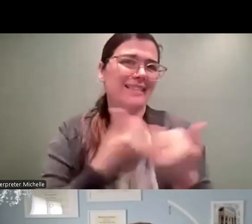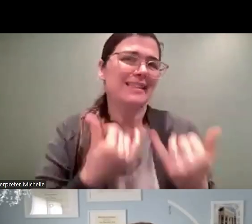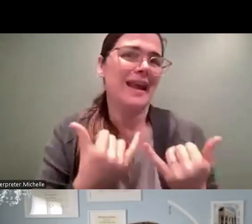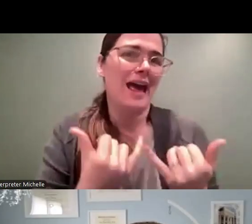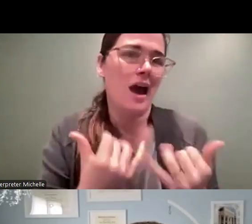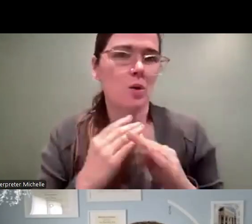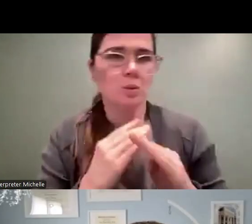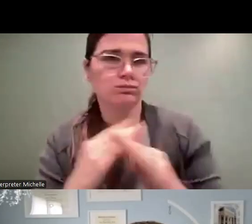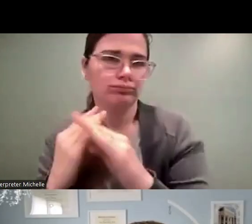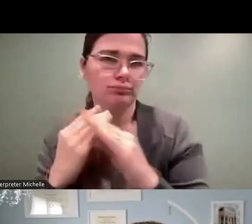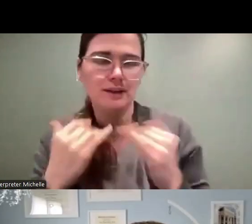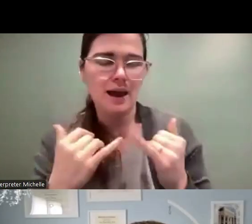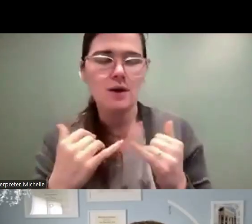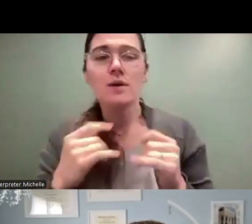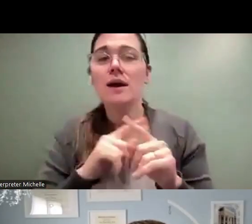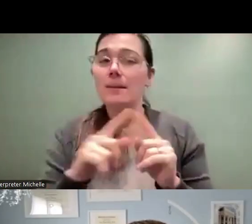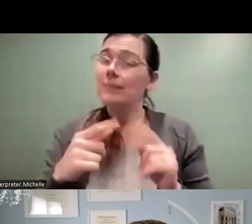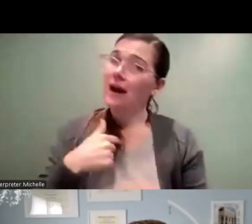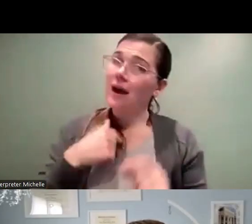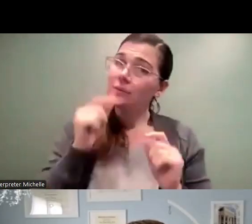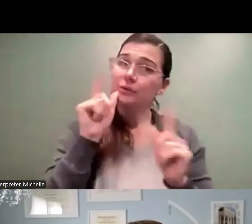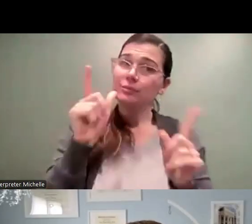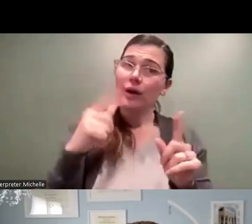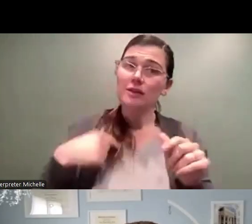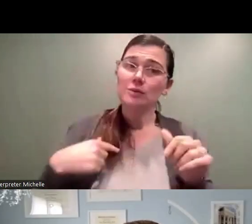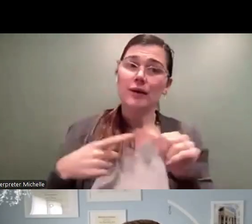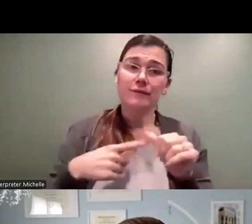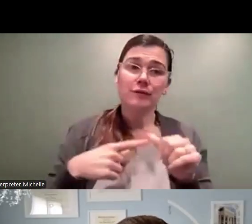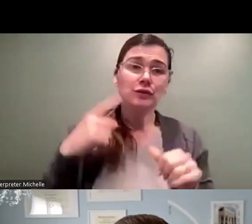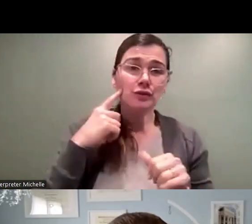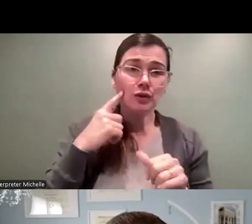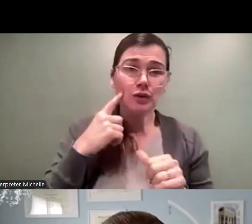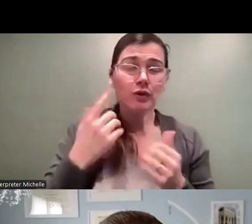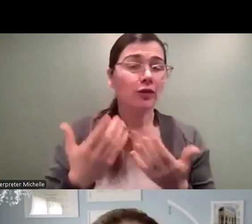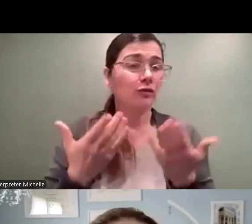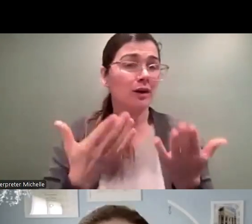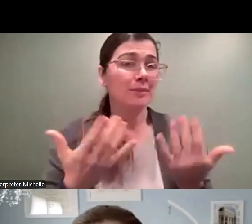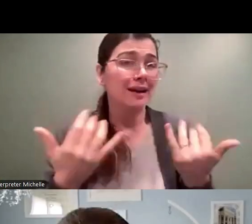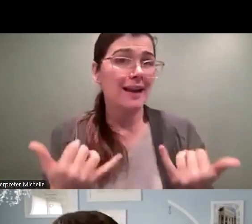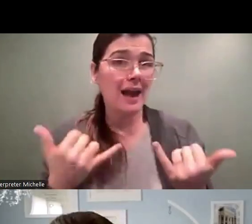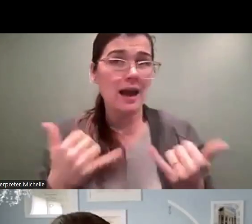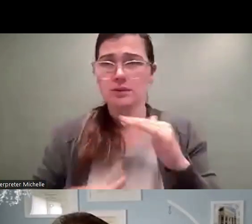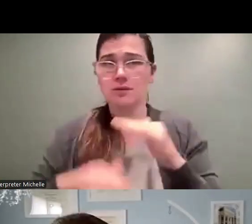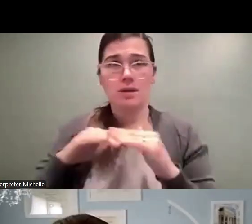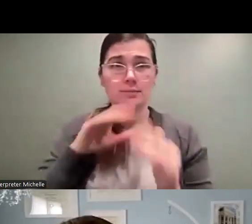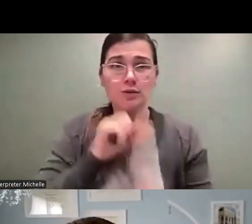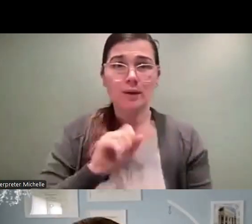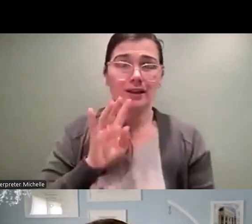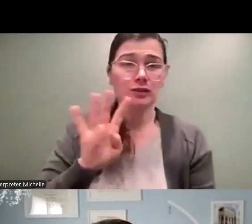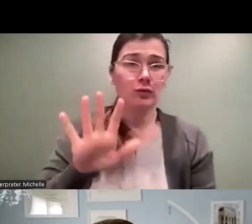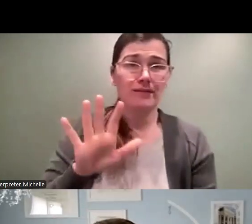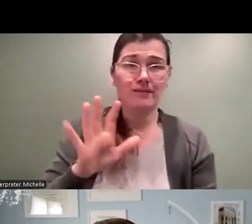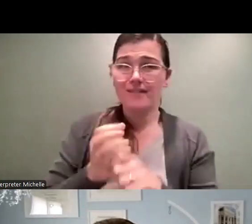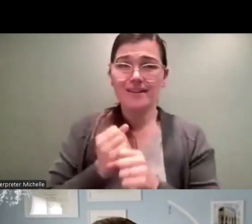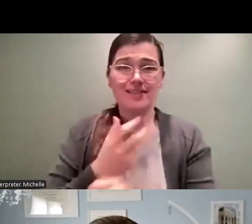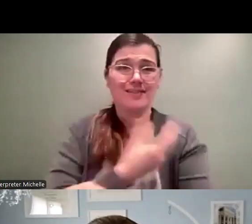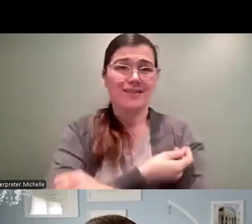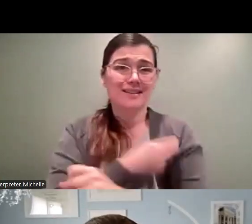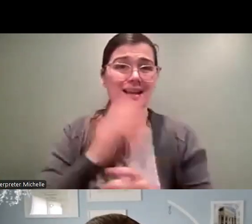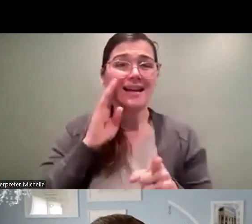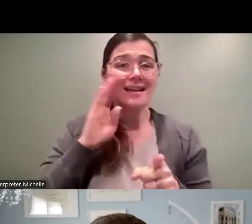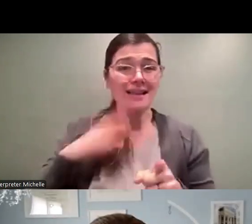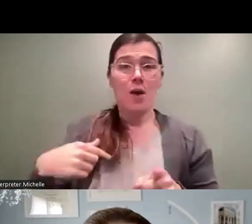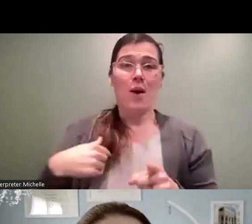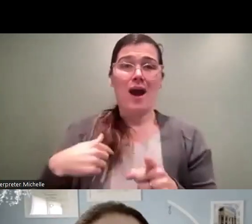know I was very surprised when I first heard that that recommendation now is up to 45 you can get that vaccine because I know that I kind of missed